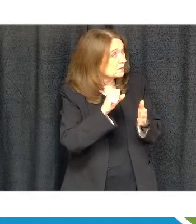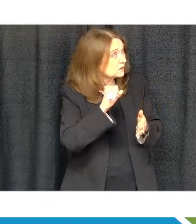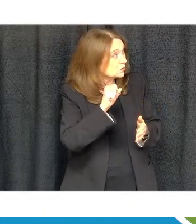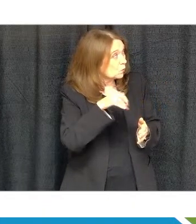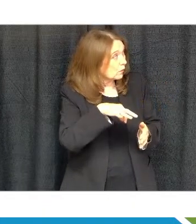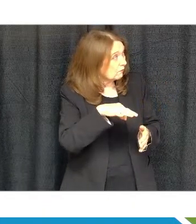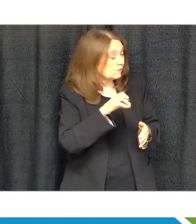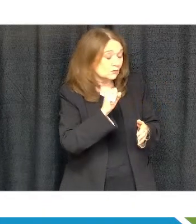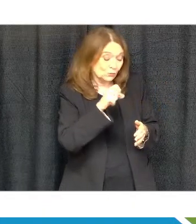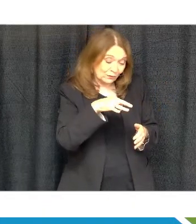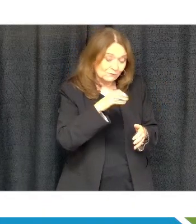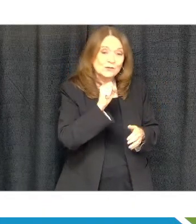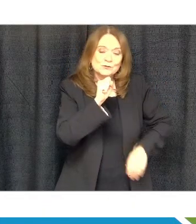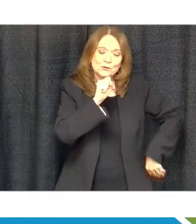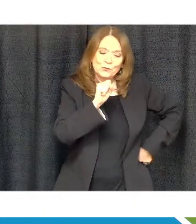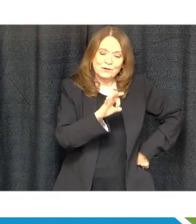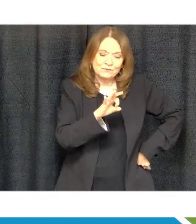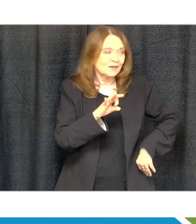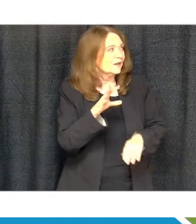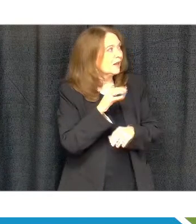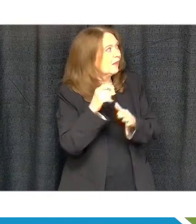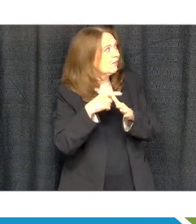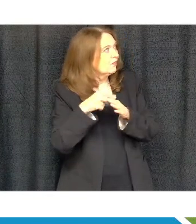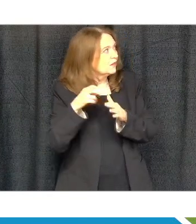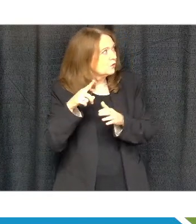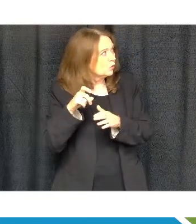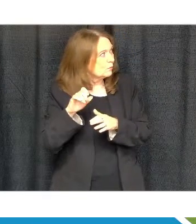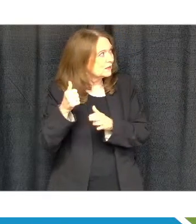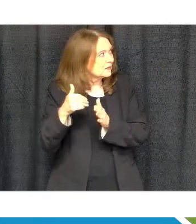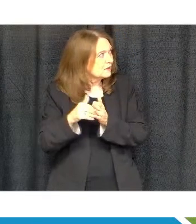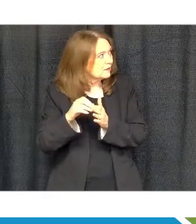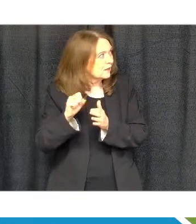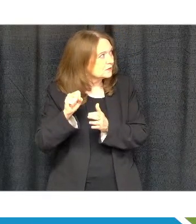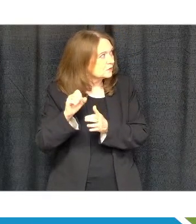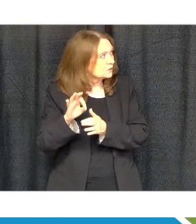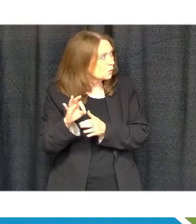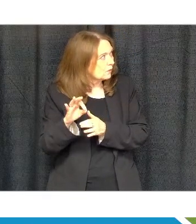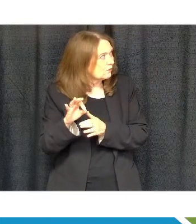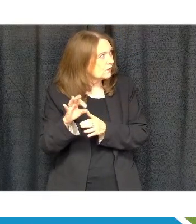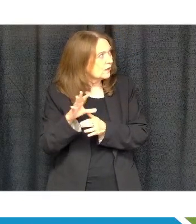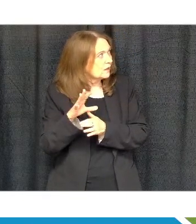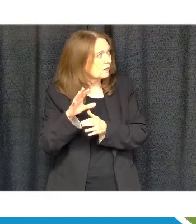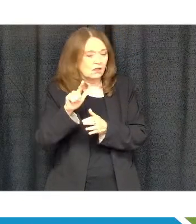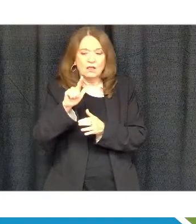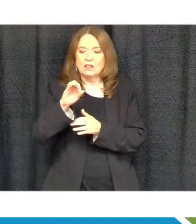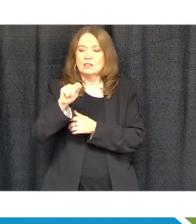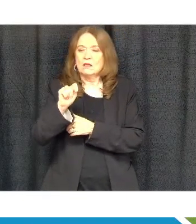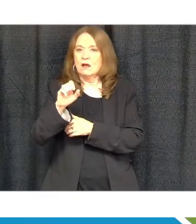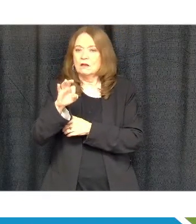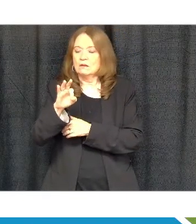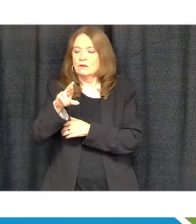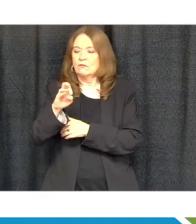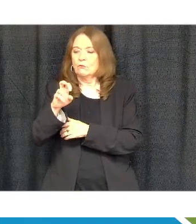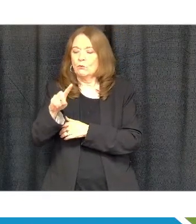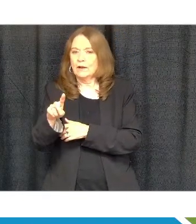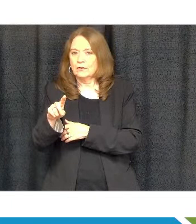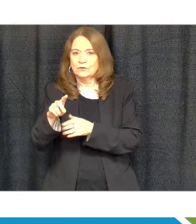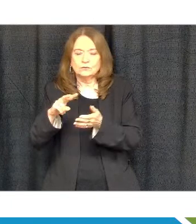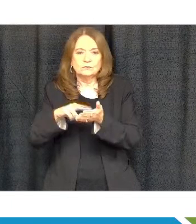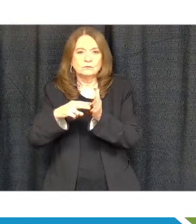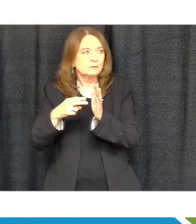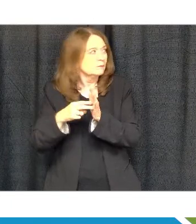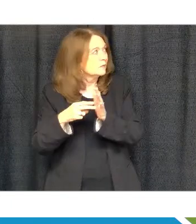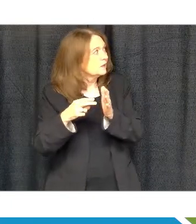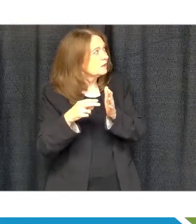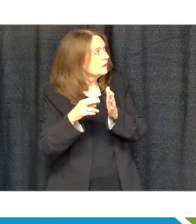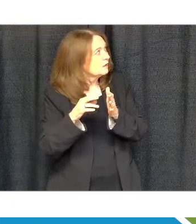square feet, and a lot of record, which again, it was interpreted down to being 50 feet, and a single-family lot being at least